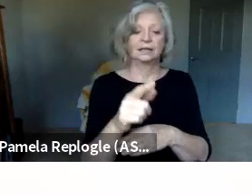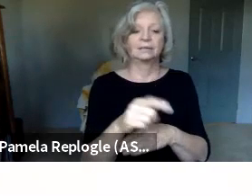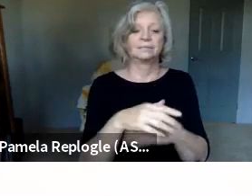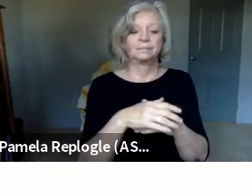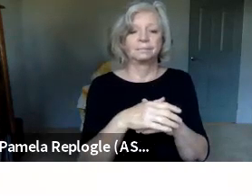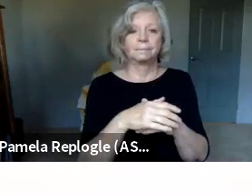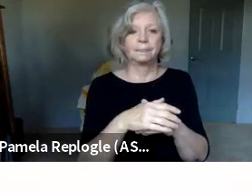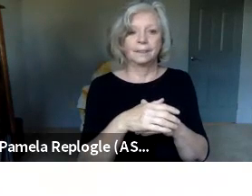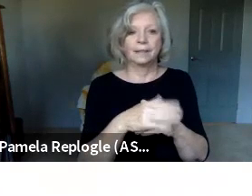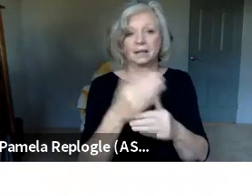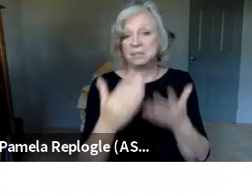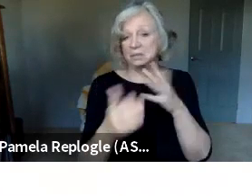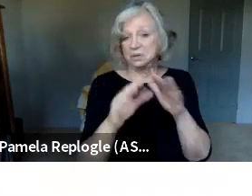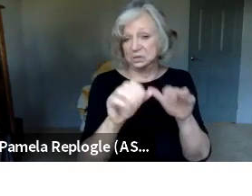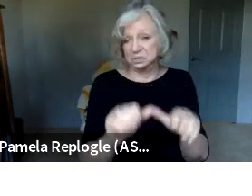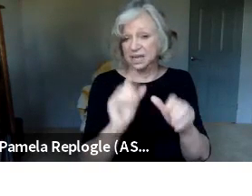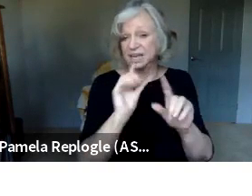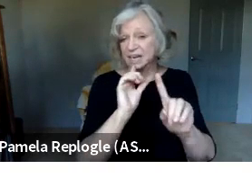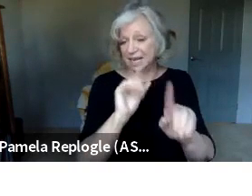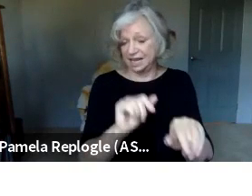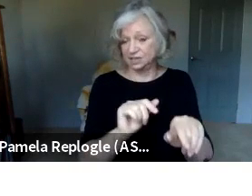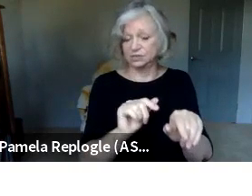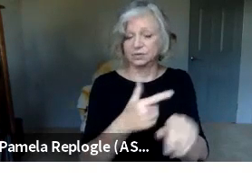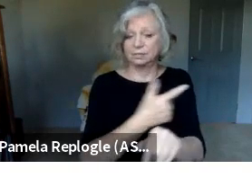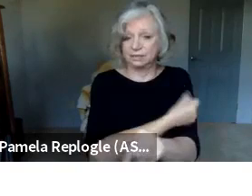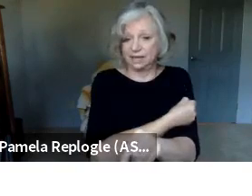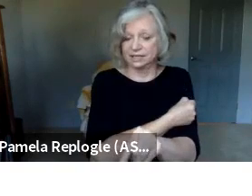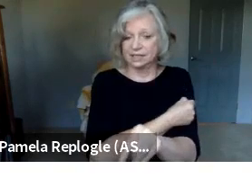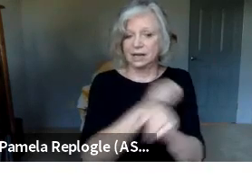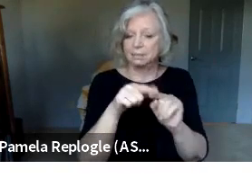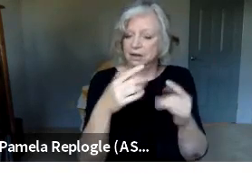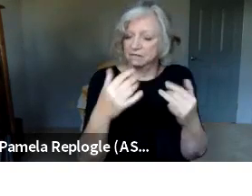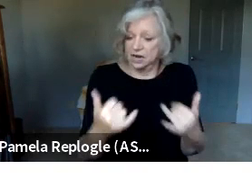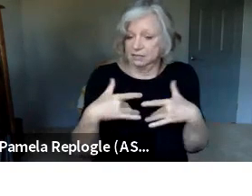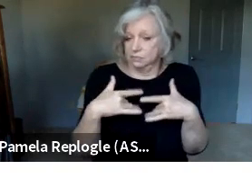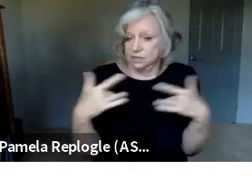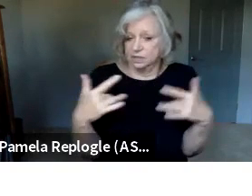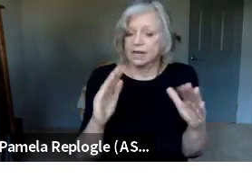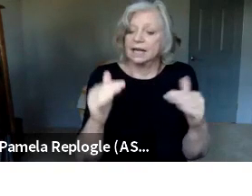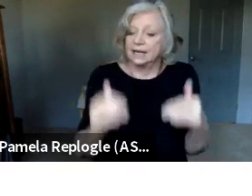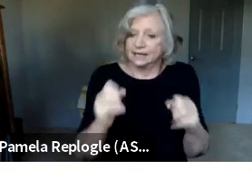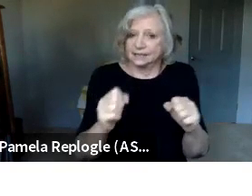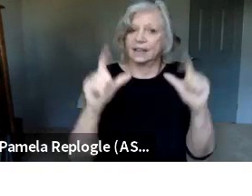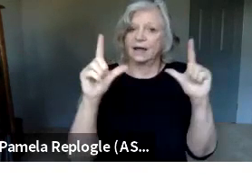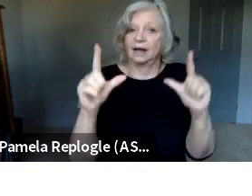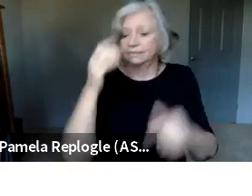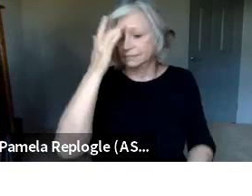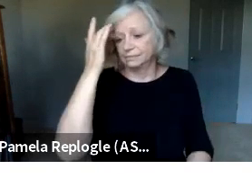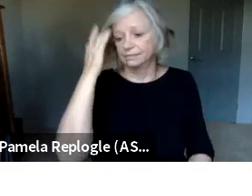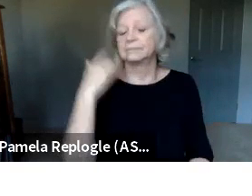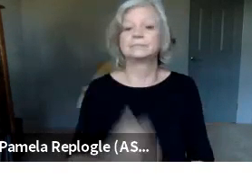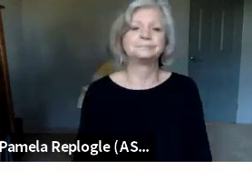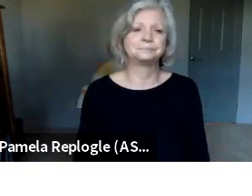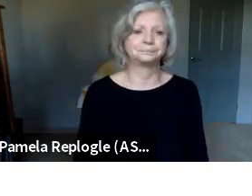could probably answer in the Q&A. For now, we will go on to the next slide.